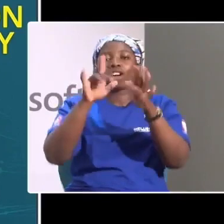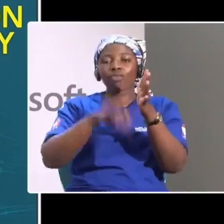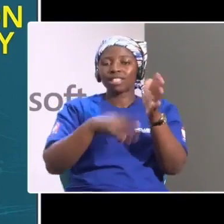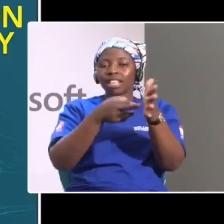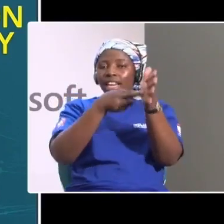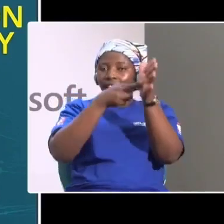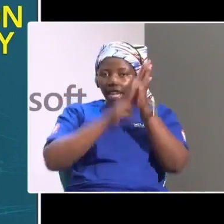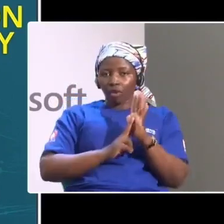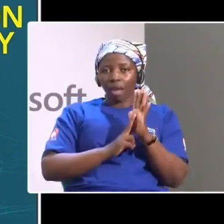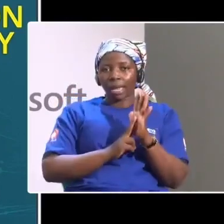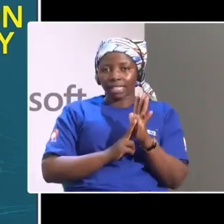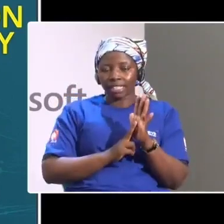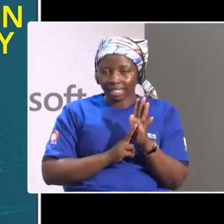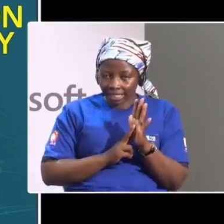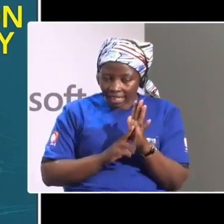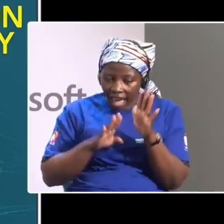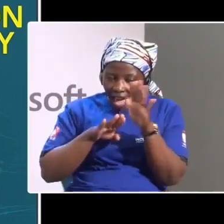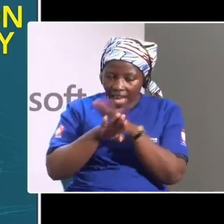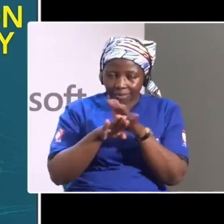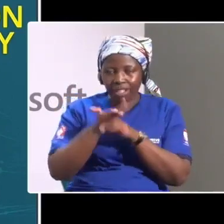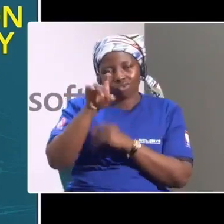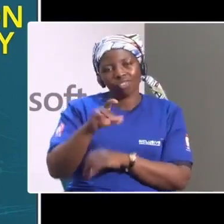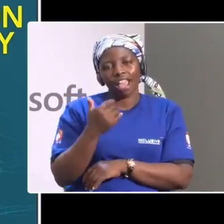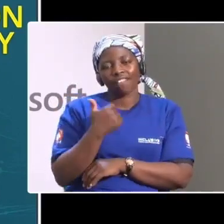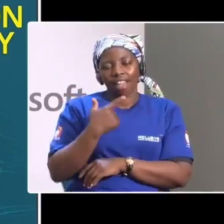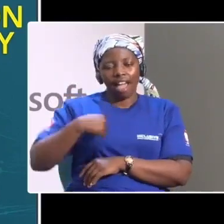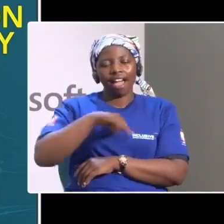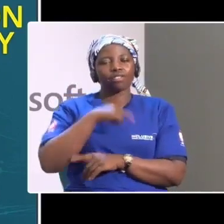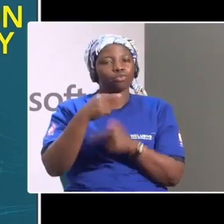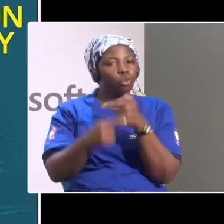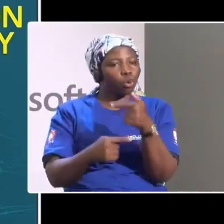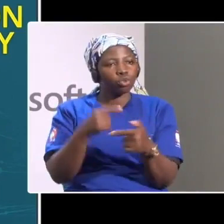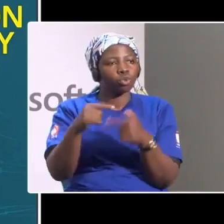requirements accessibility should have. We continue to